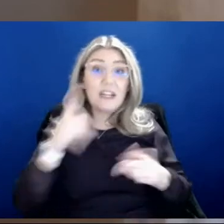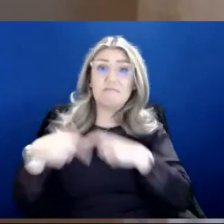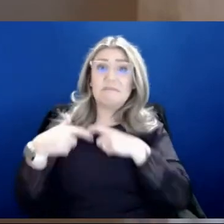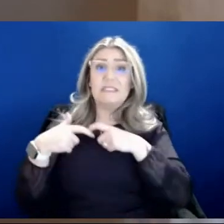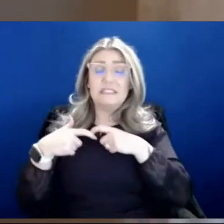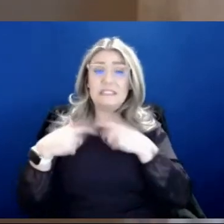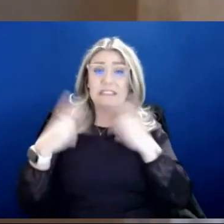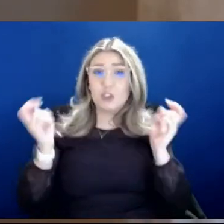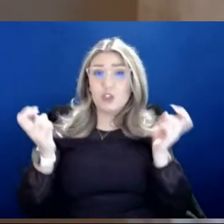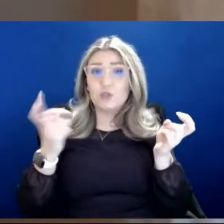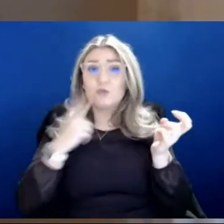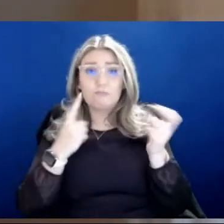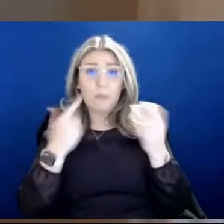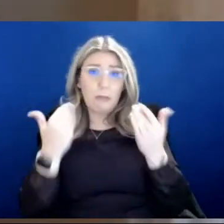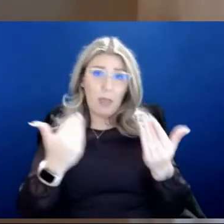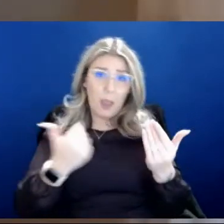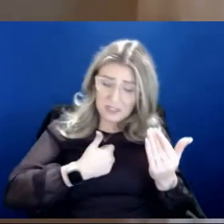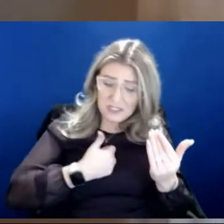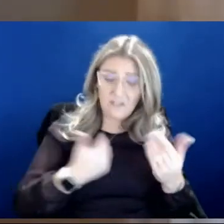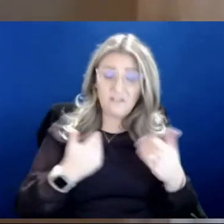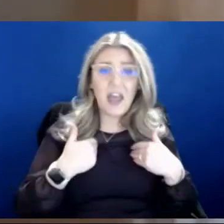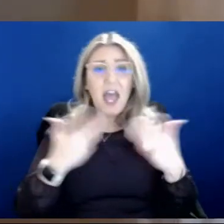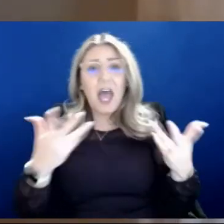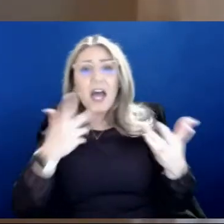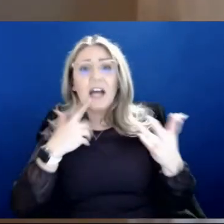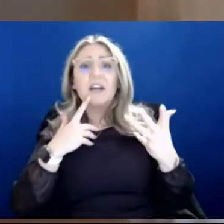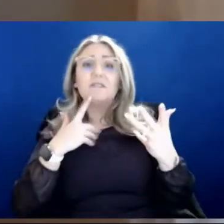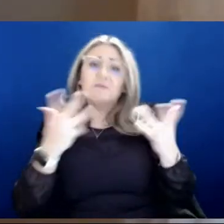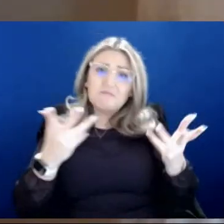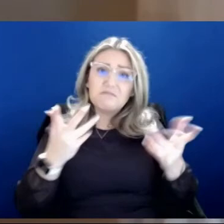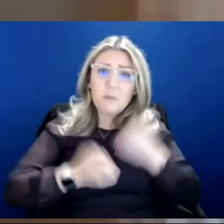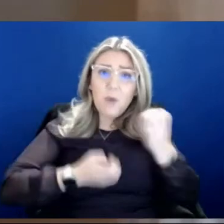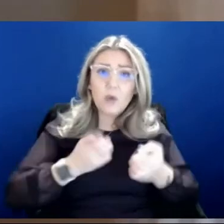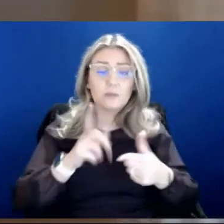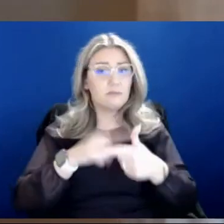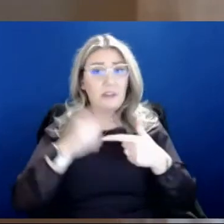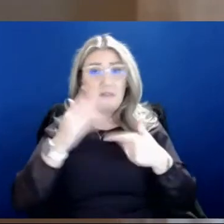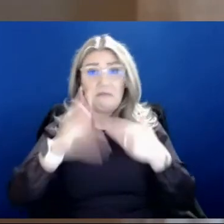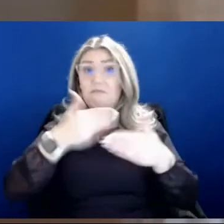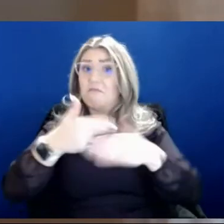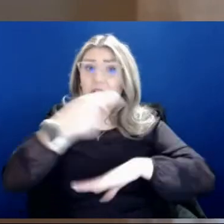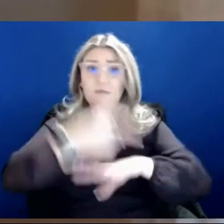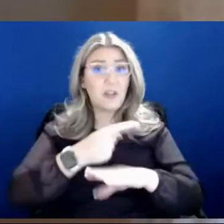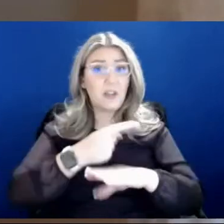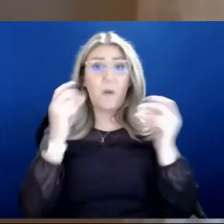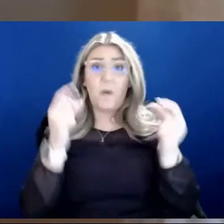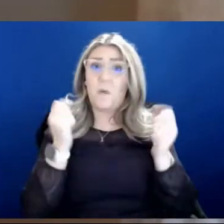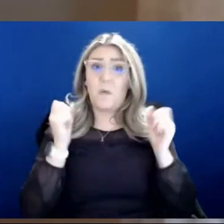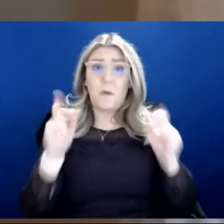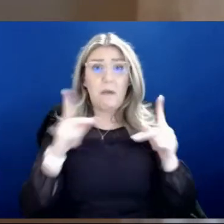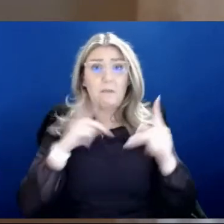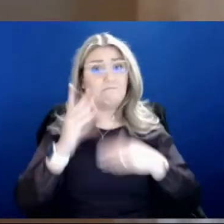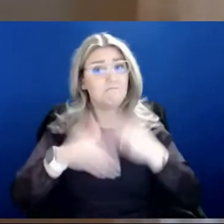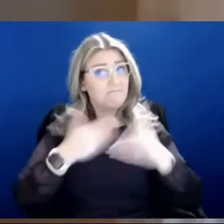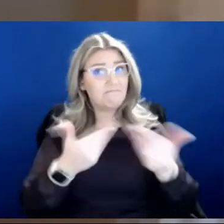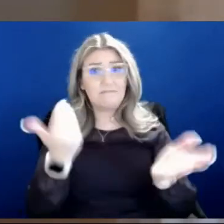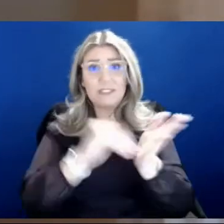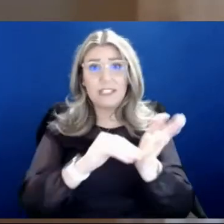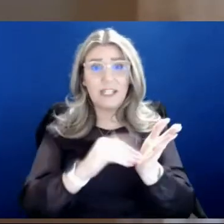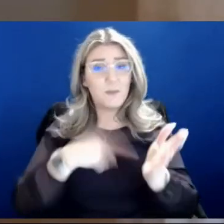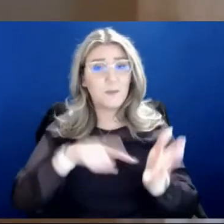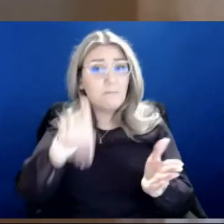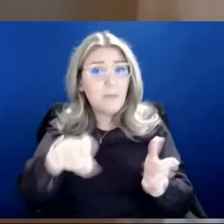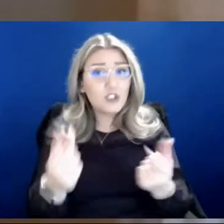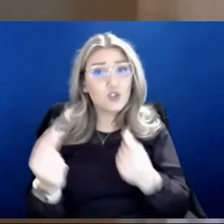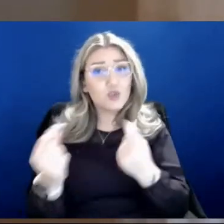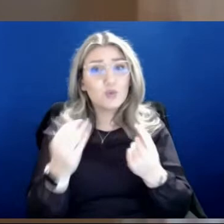to wallow for that day. And then the next day was, okay, let's get back on track. This is what we have to do. If